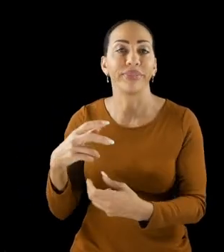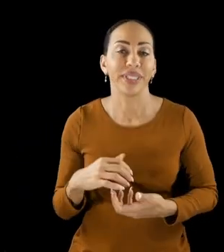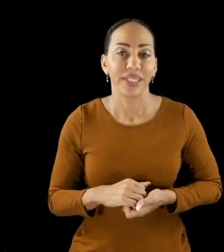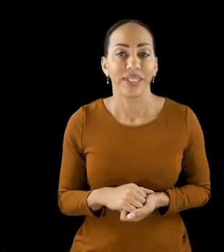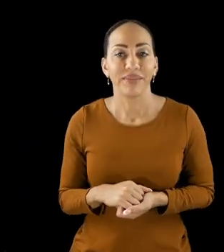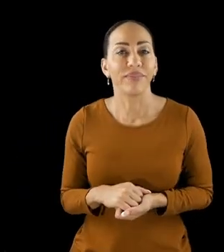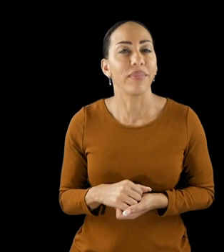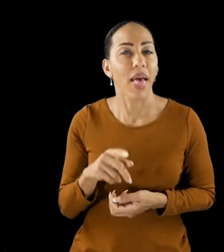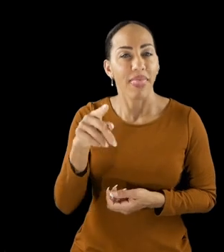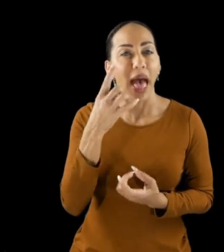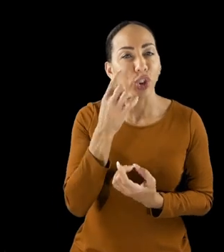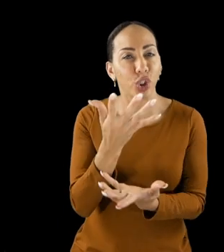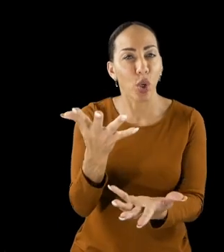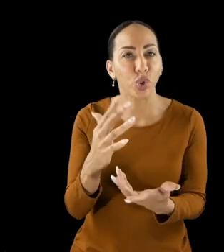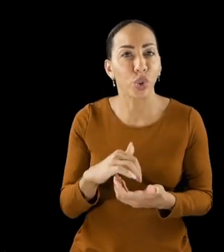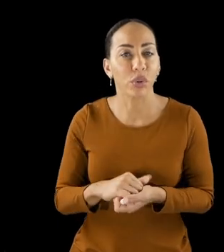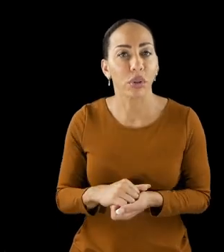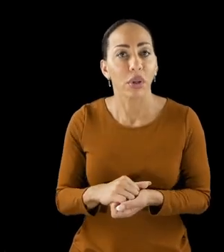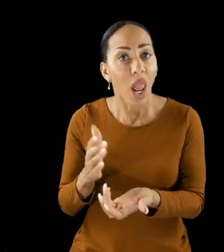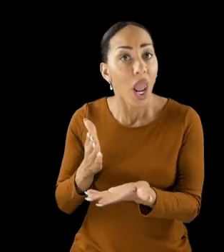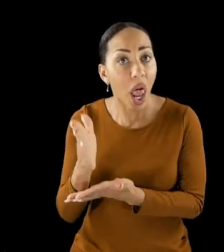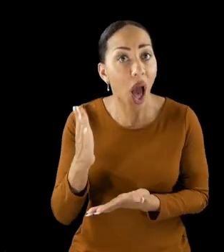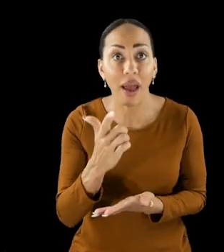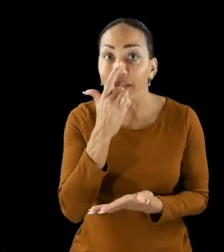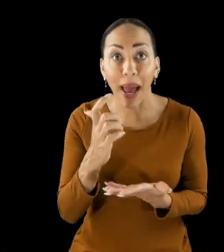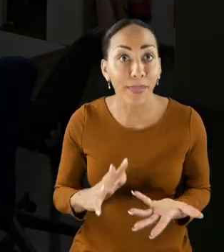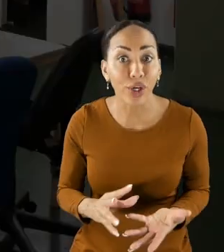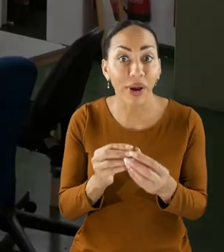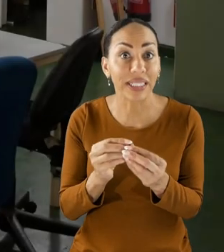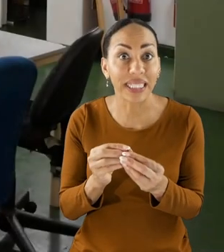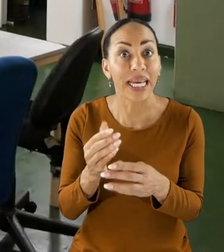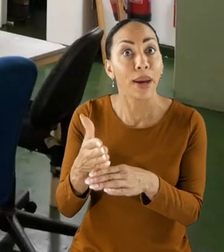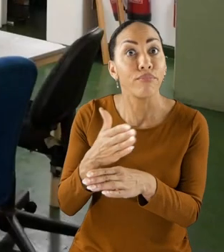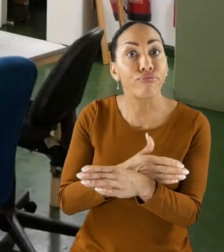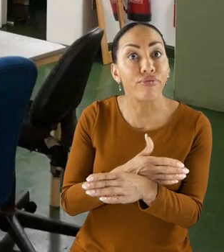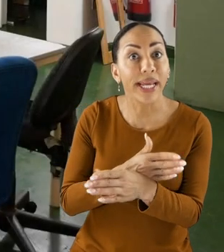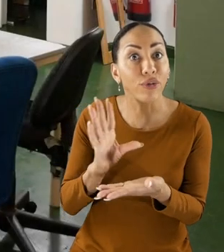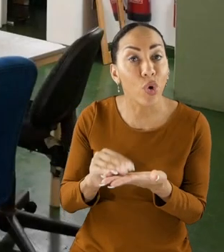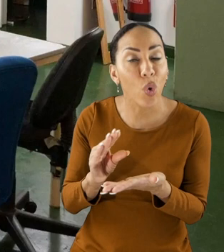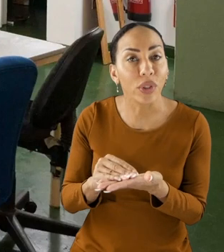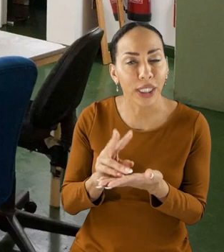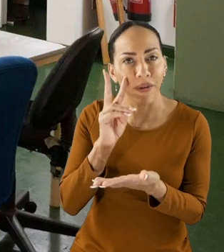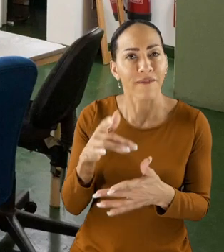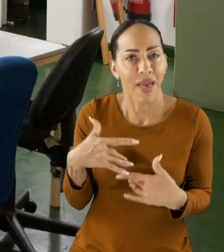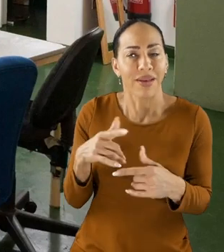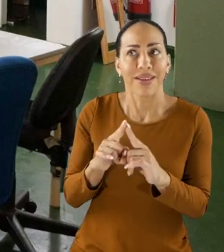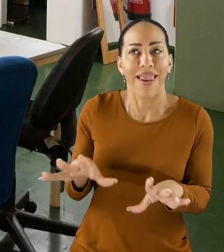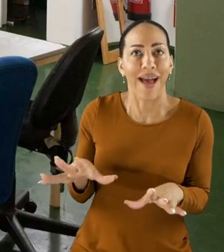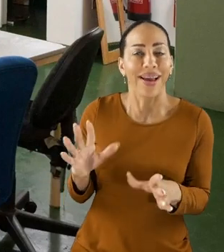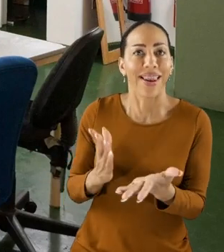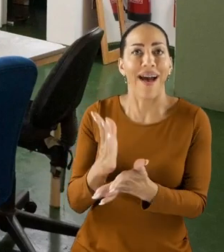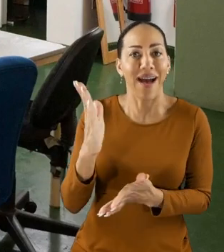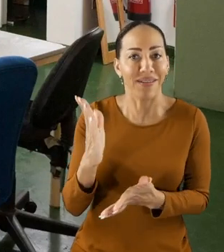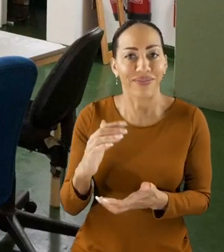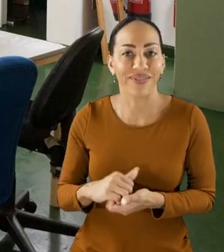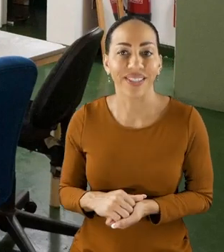So I guess that piece gives a sense of how liveness can be created even in something pre-recorded, but also gave a sense of what that might